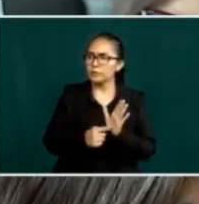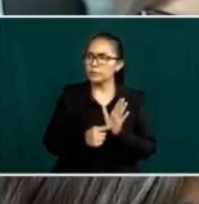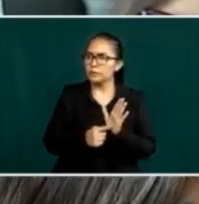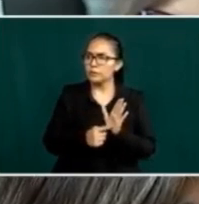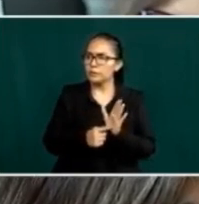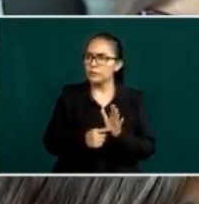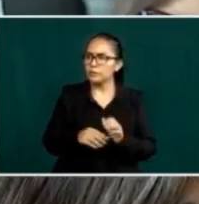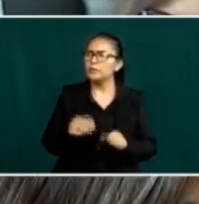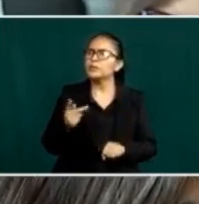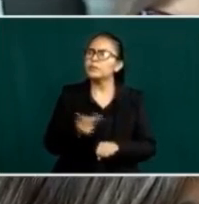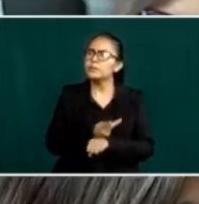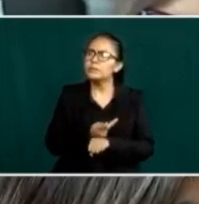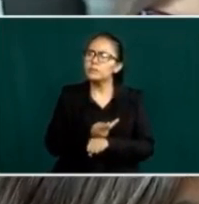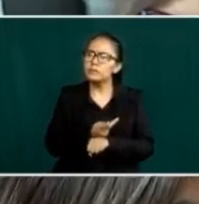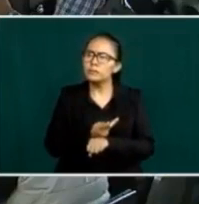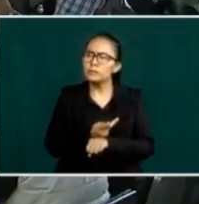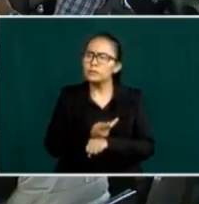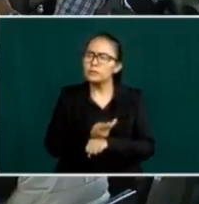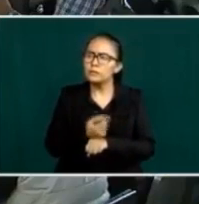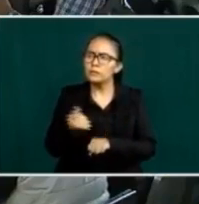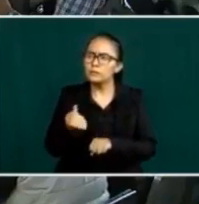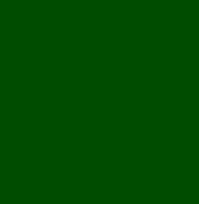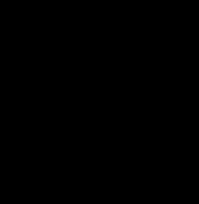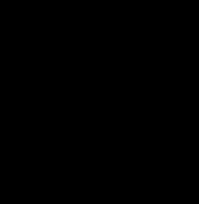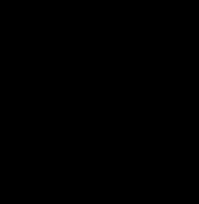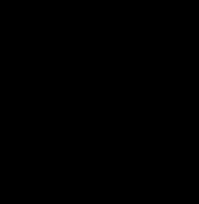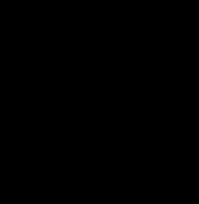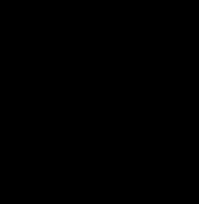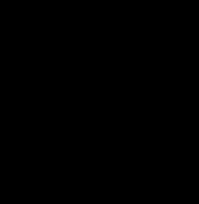But it was what happened.